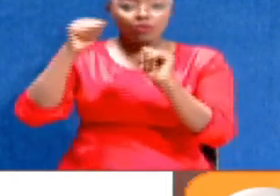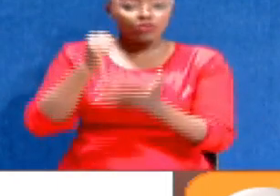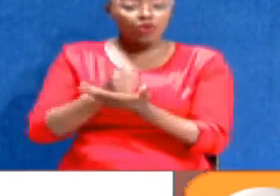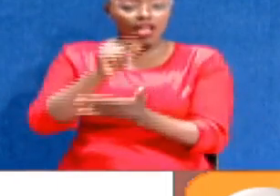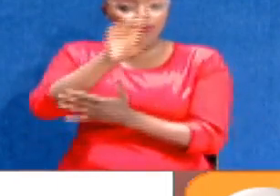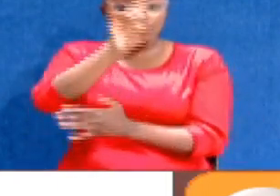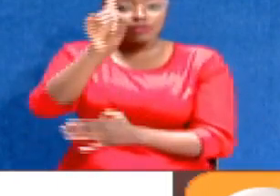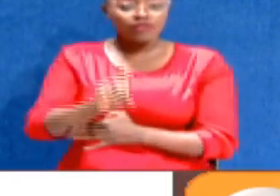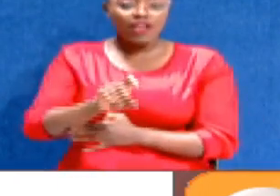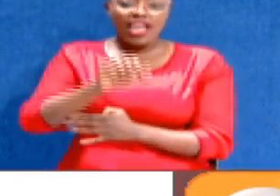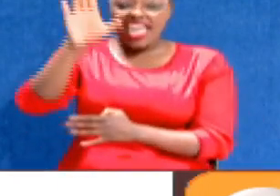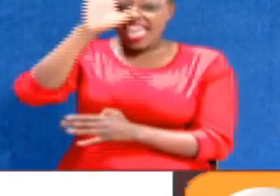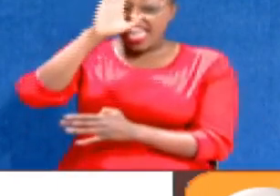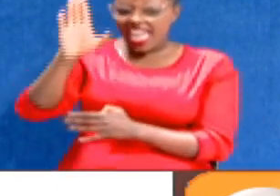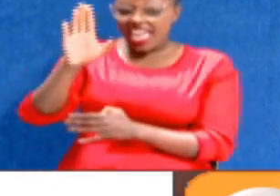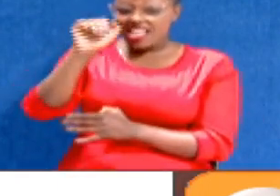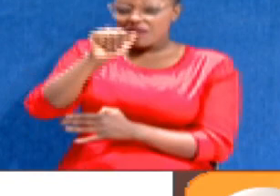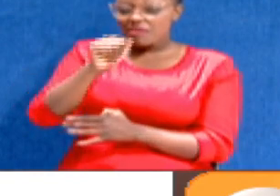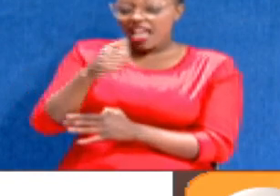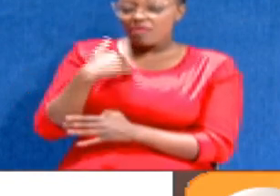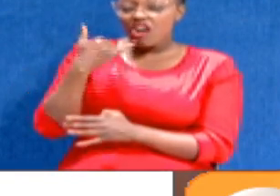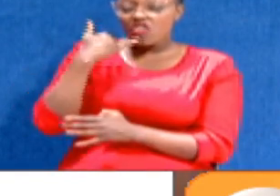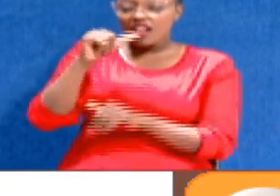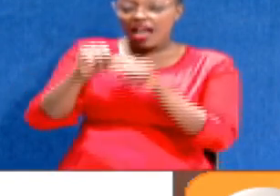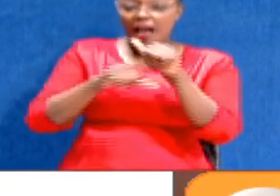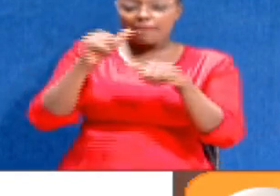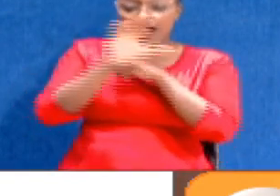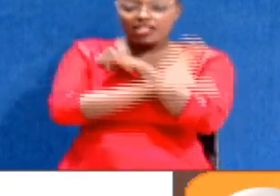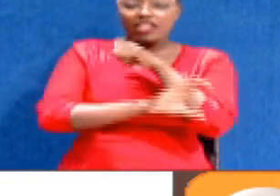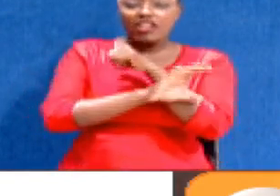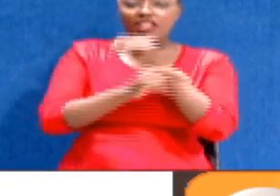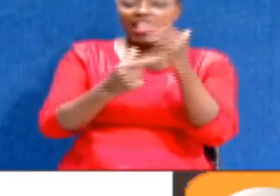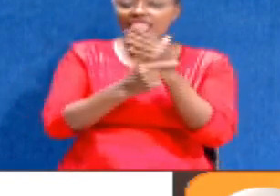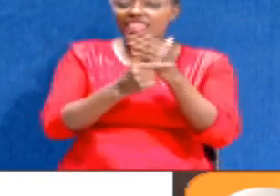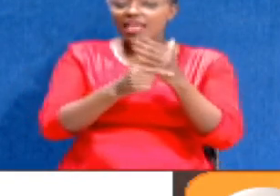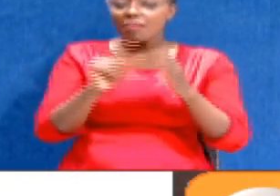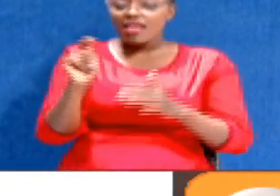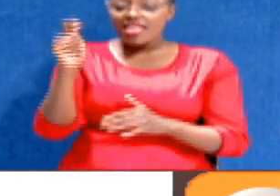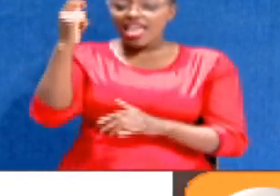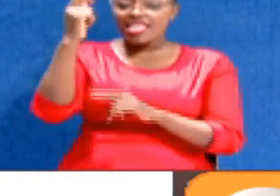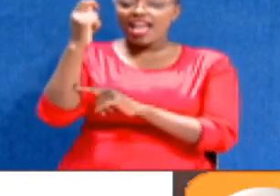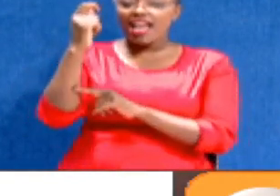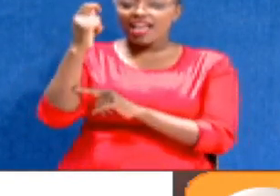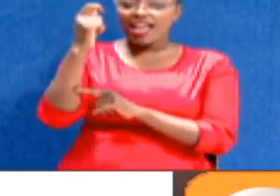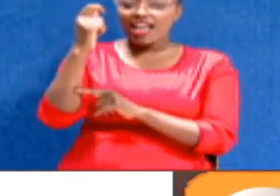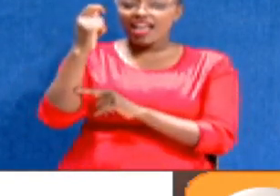Good morning, IMF Security Operations Center. May I help you? Hey, I'm calling about a country called Kenya.